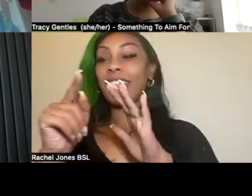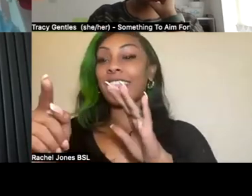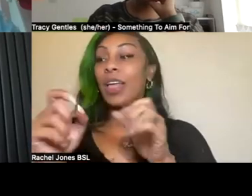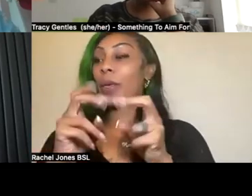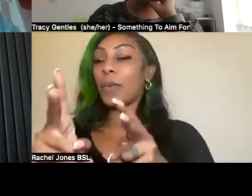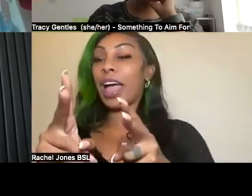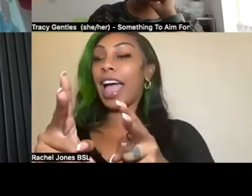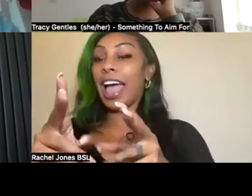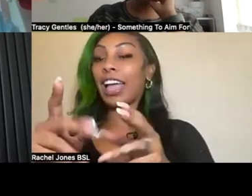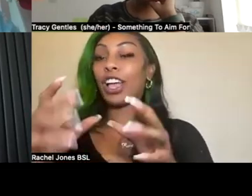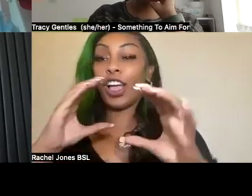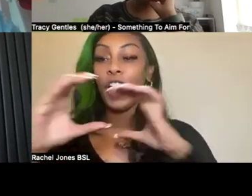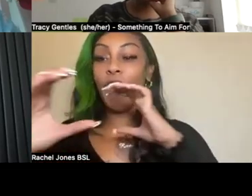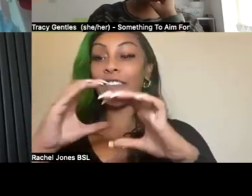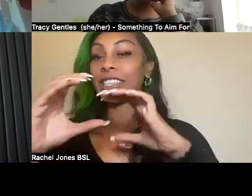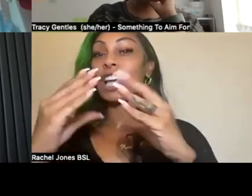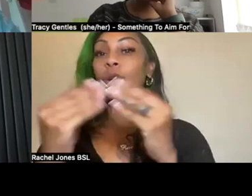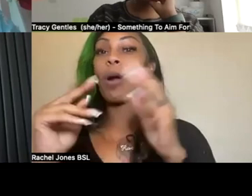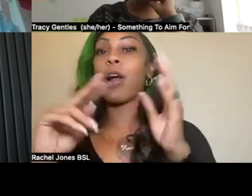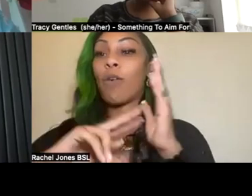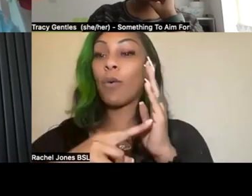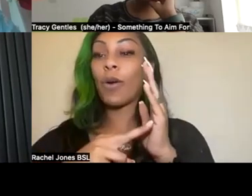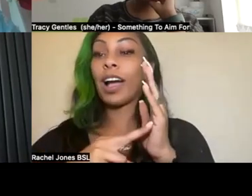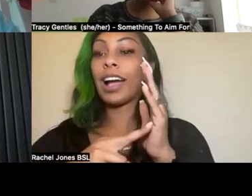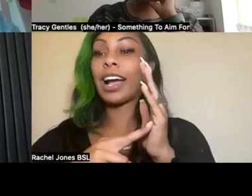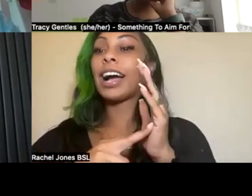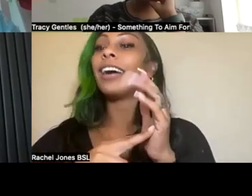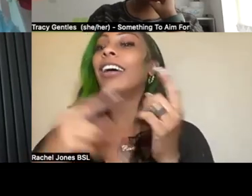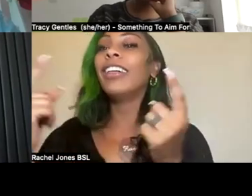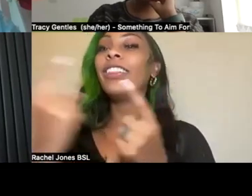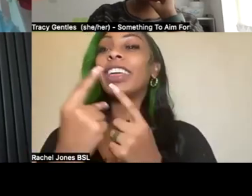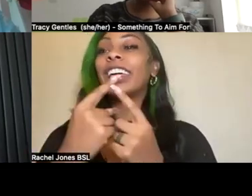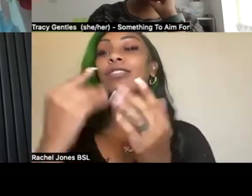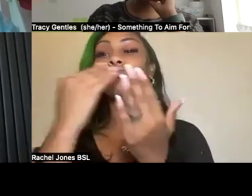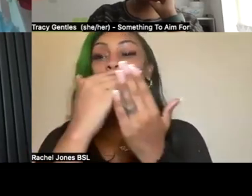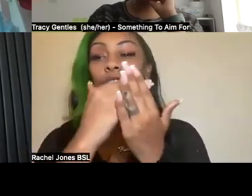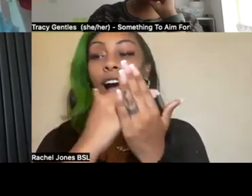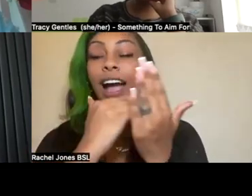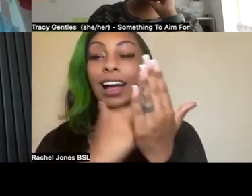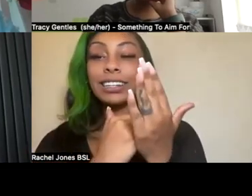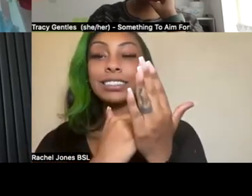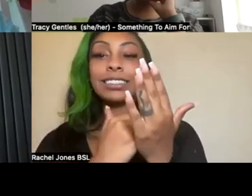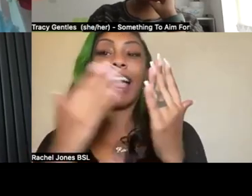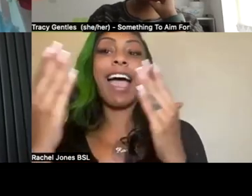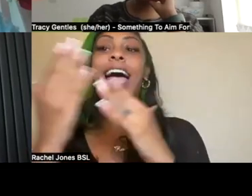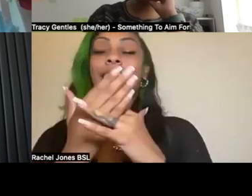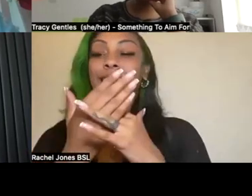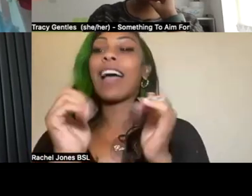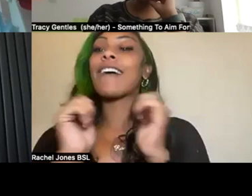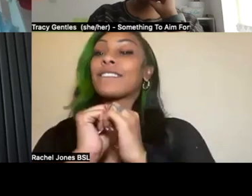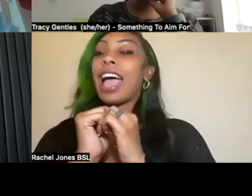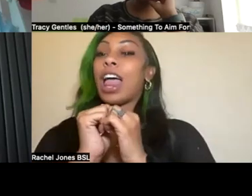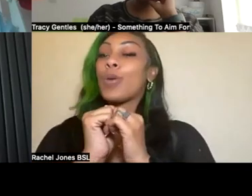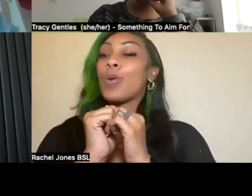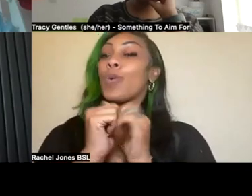into conversations with organisations, then things like riders around access and value will become commonplace. They will become